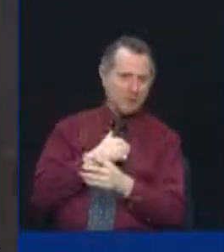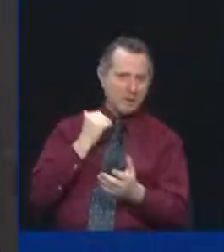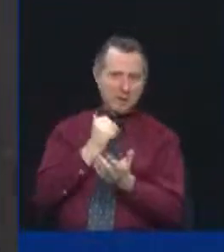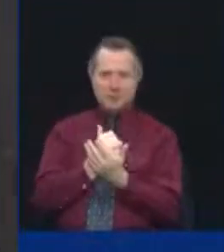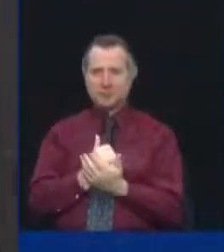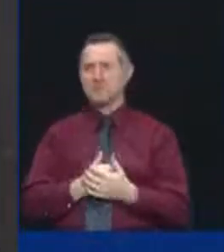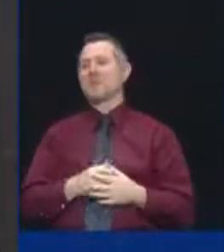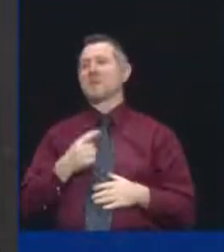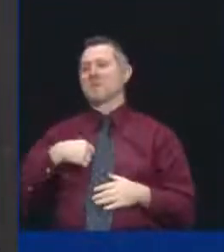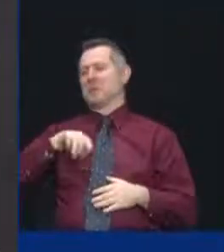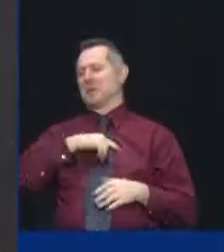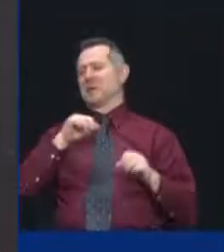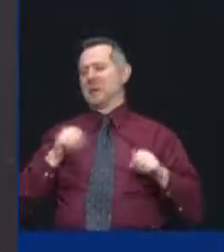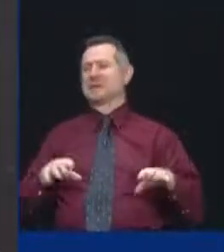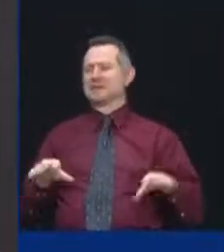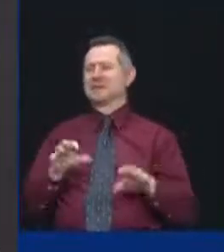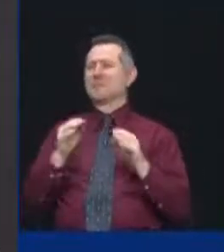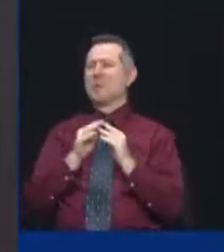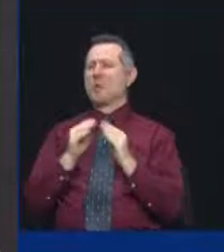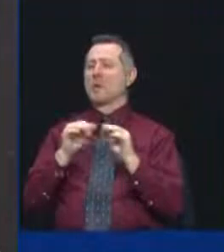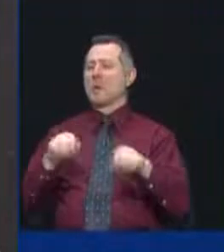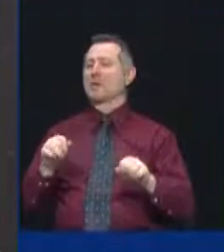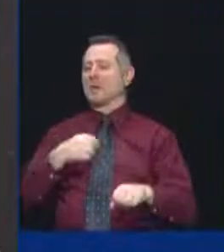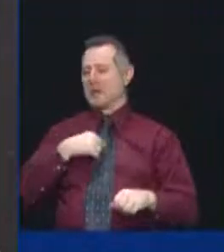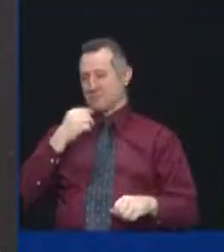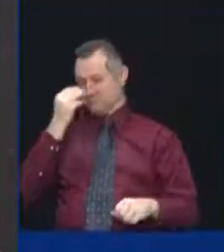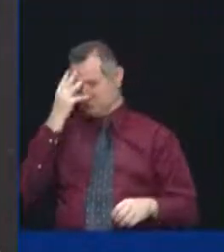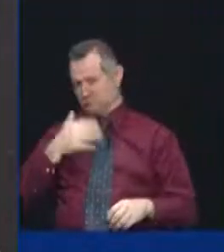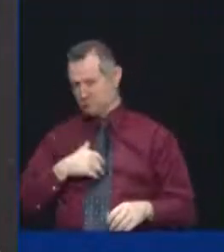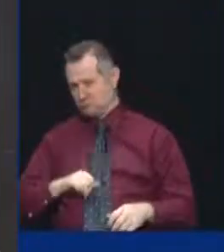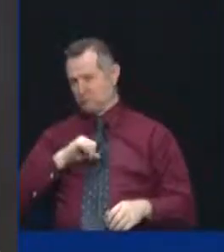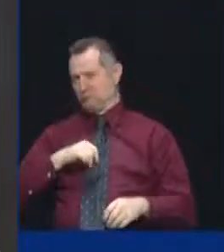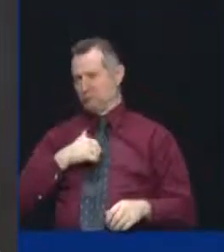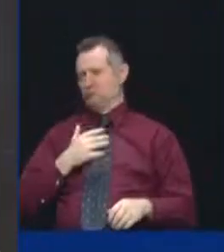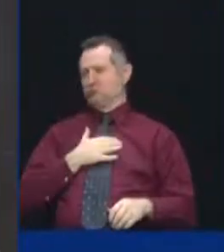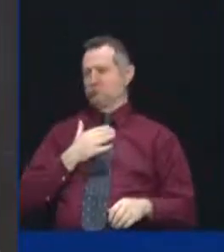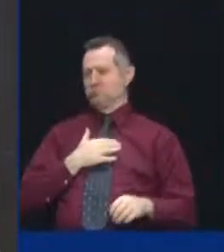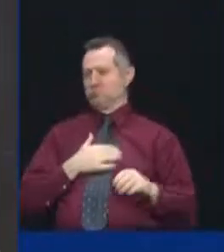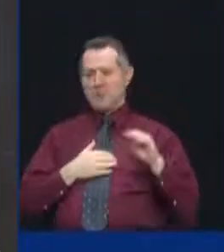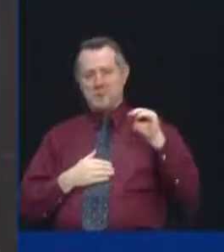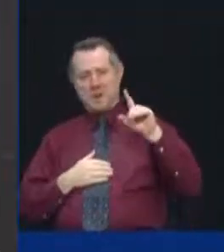with the efforts that all of baseball has made.